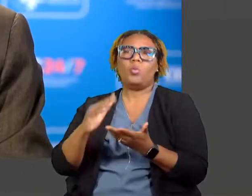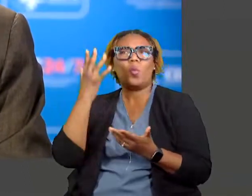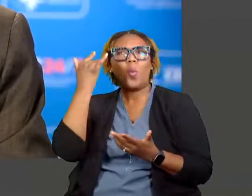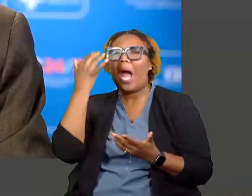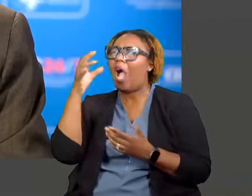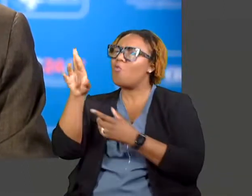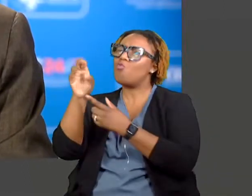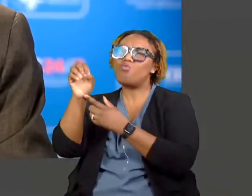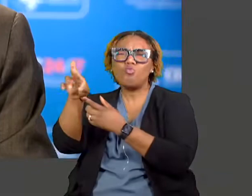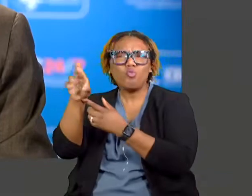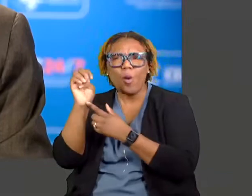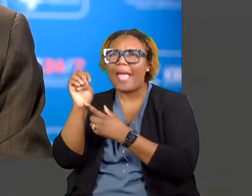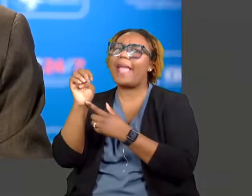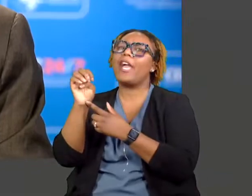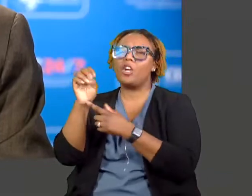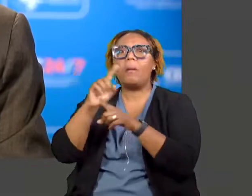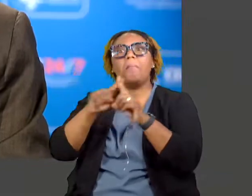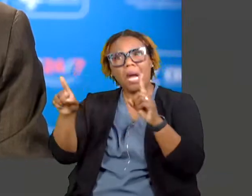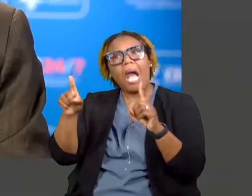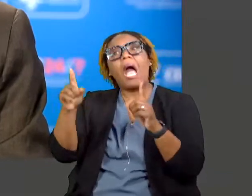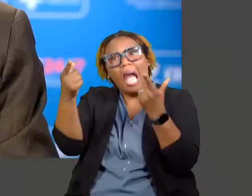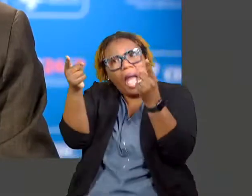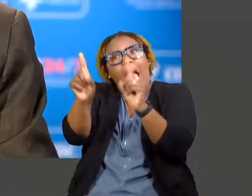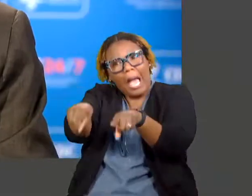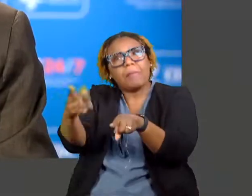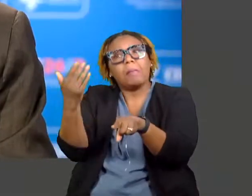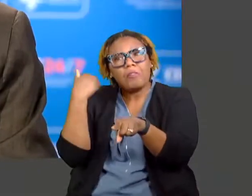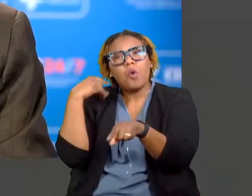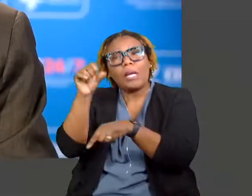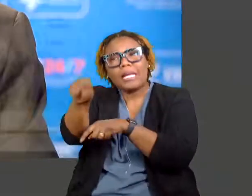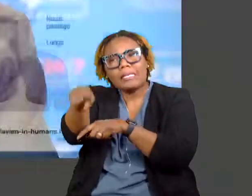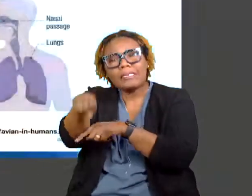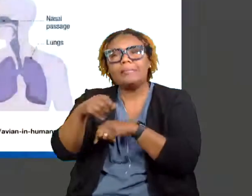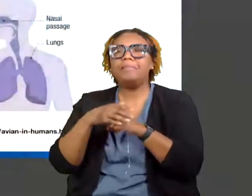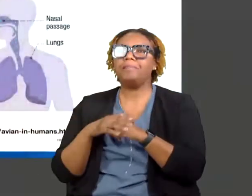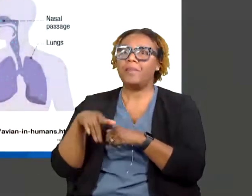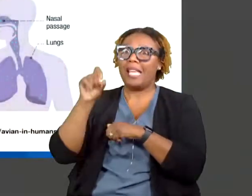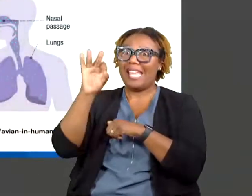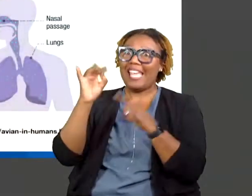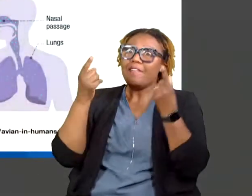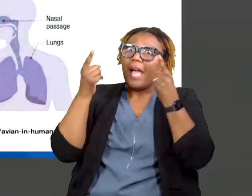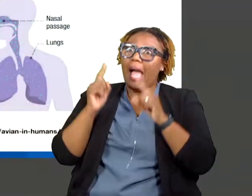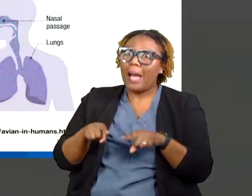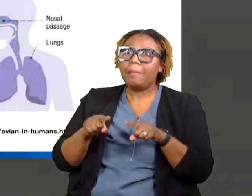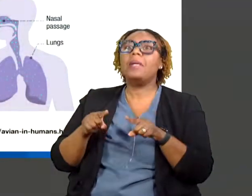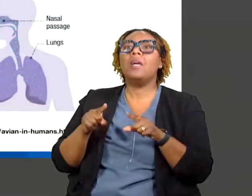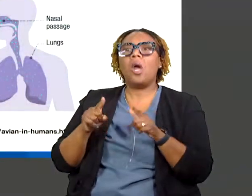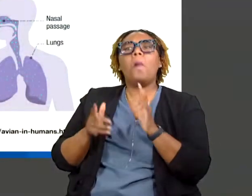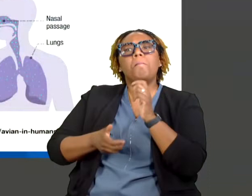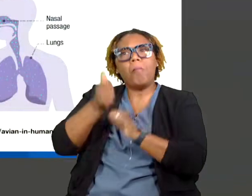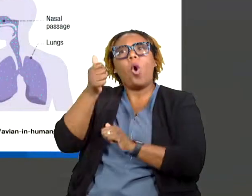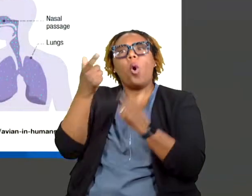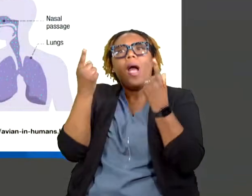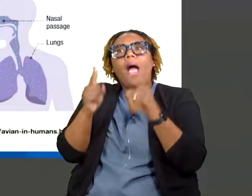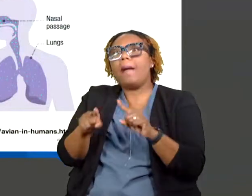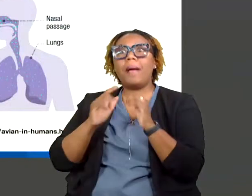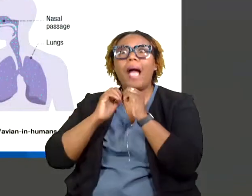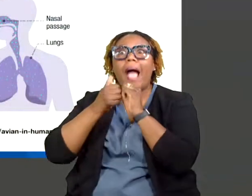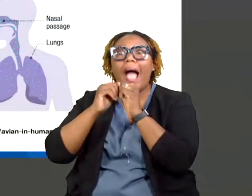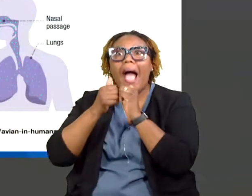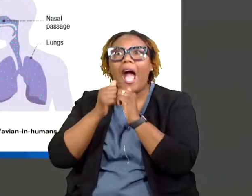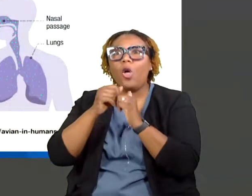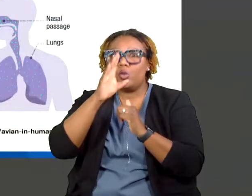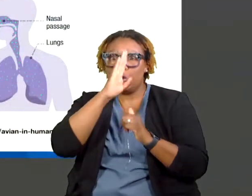viruses, but it has happened. If and when it does happen, it's most often through direct,